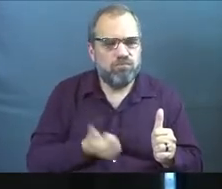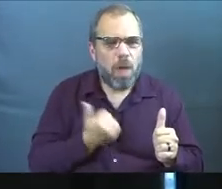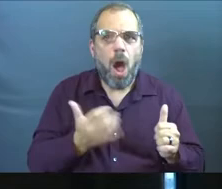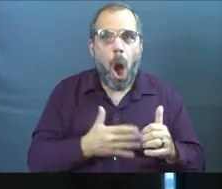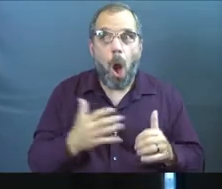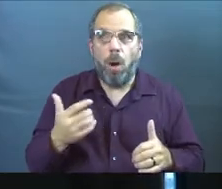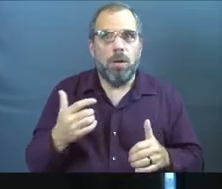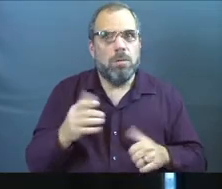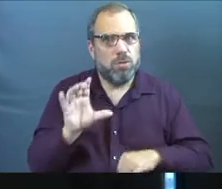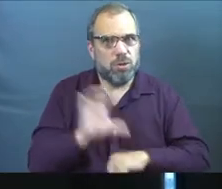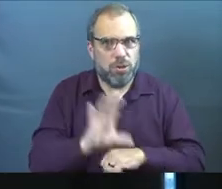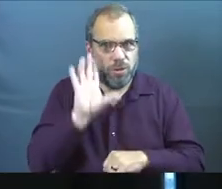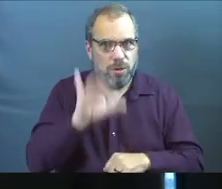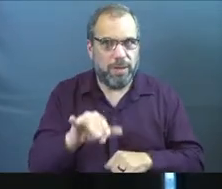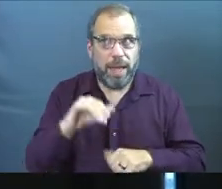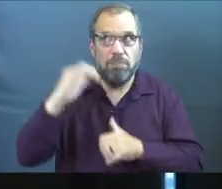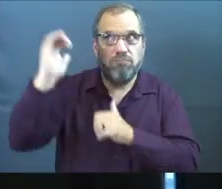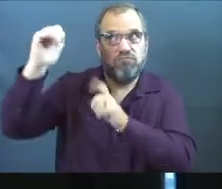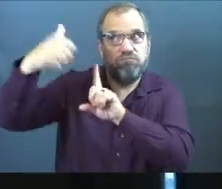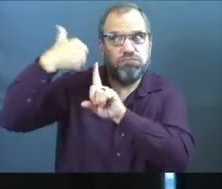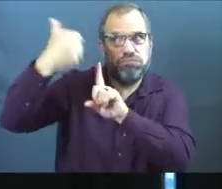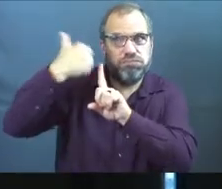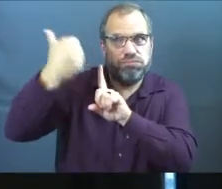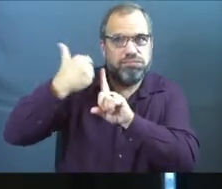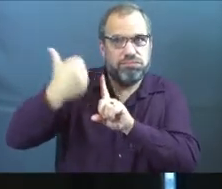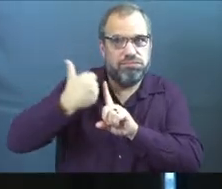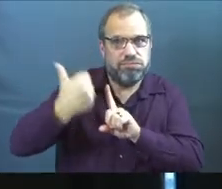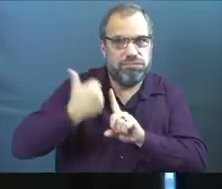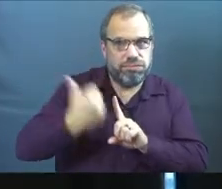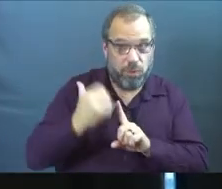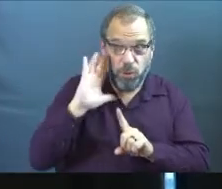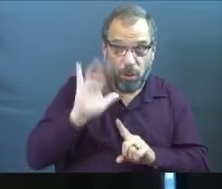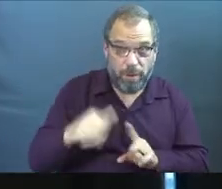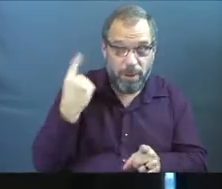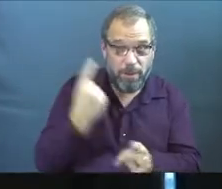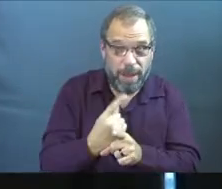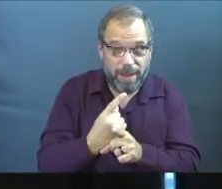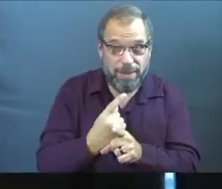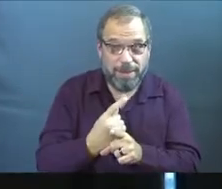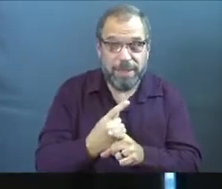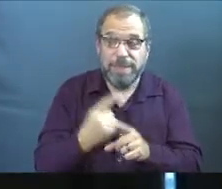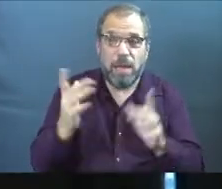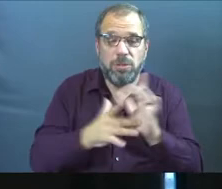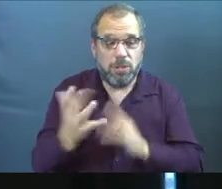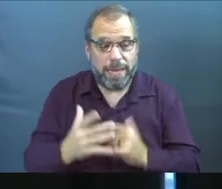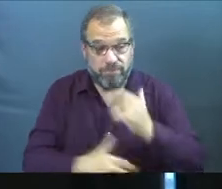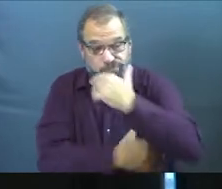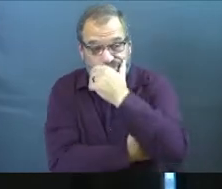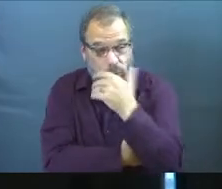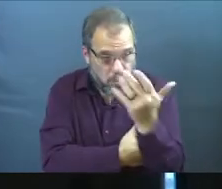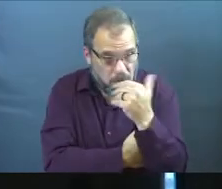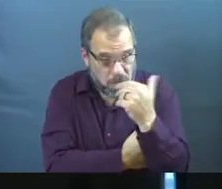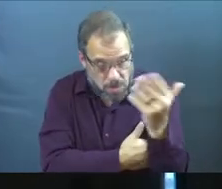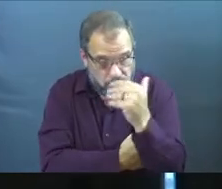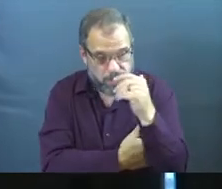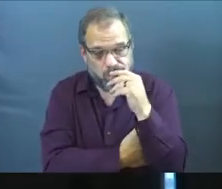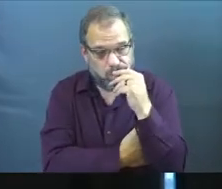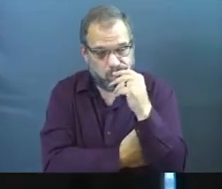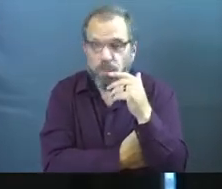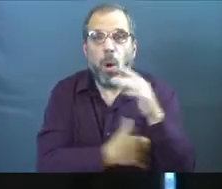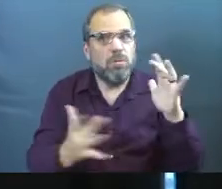get pursued, church. I hope you know that. Jesus comes after us. He's not waiting. I'm like, come on. You know what I mean? He's like,